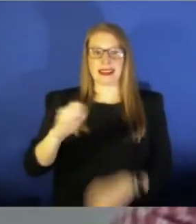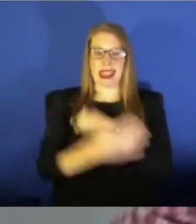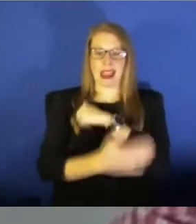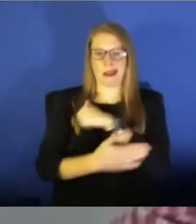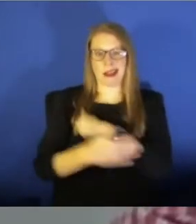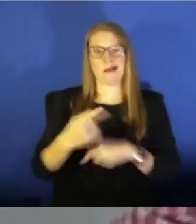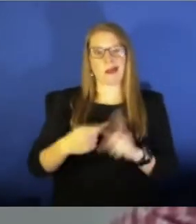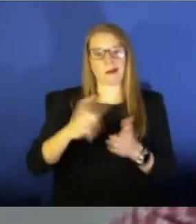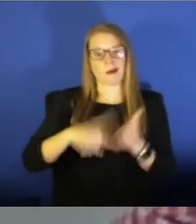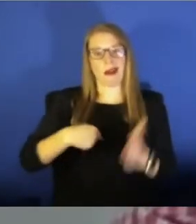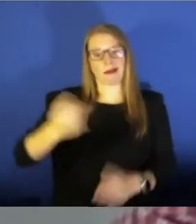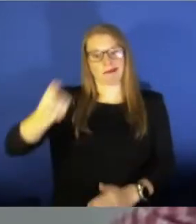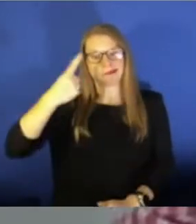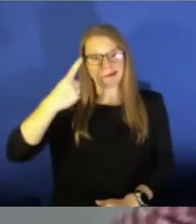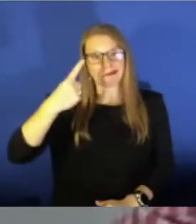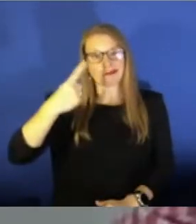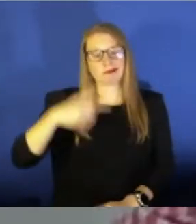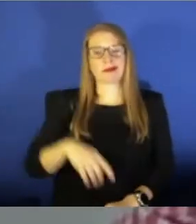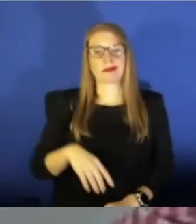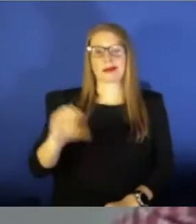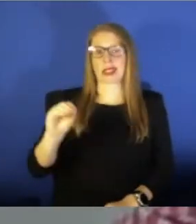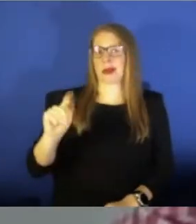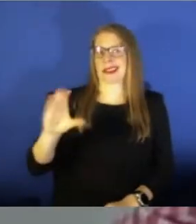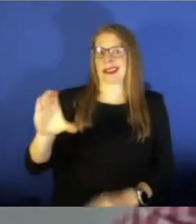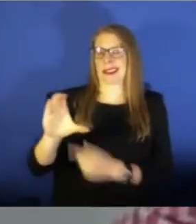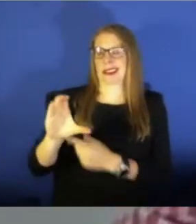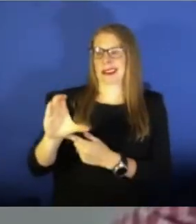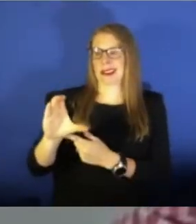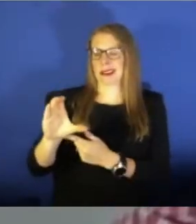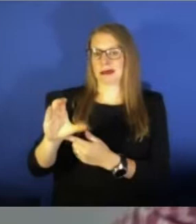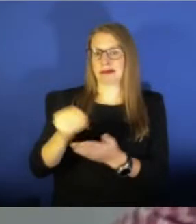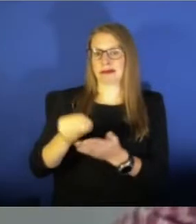Oh, I think you're muted. As far as... There you go.